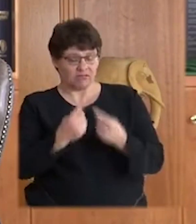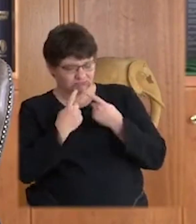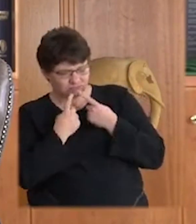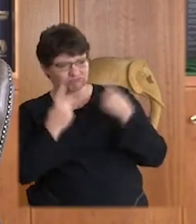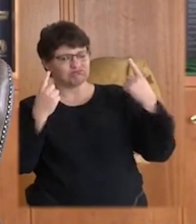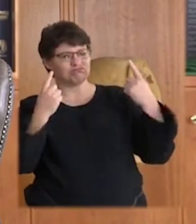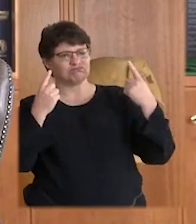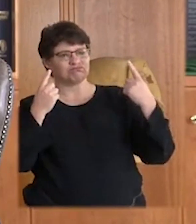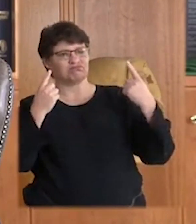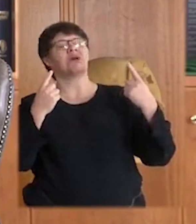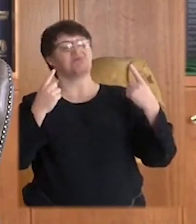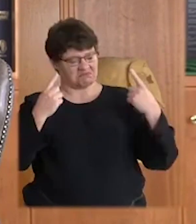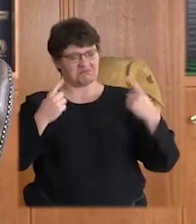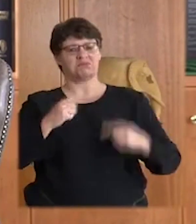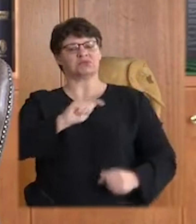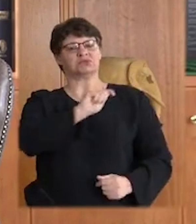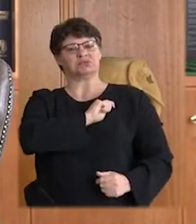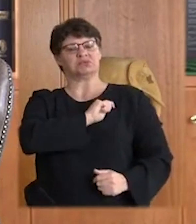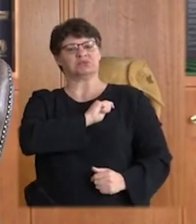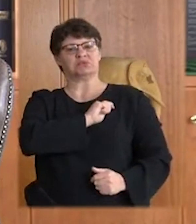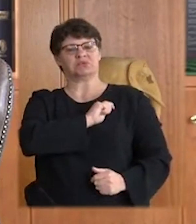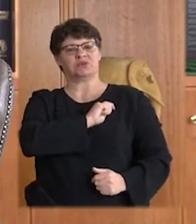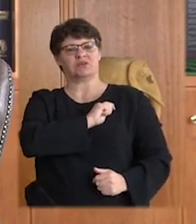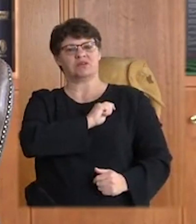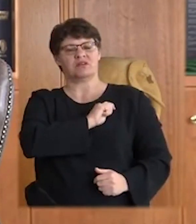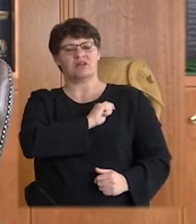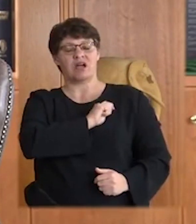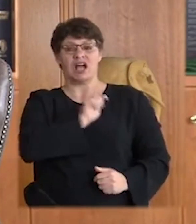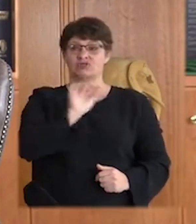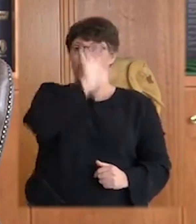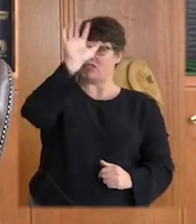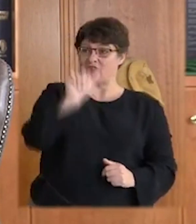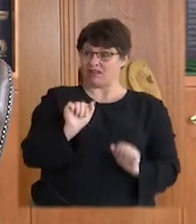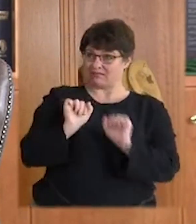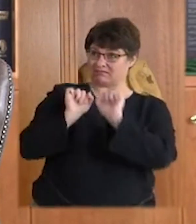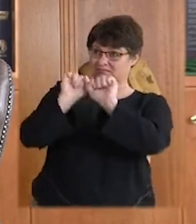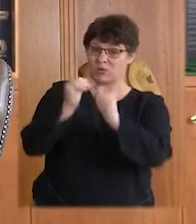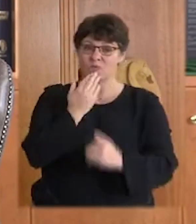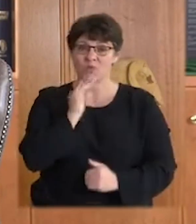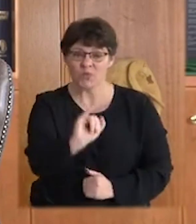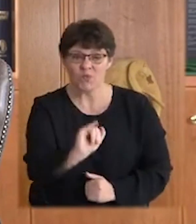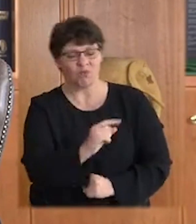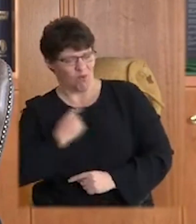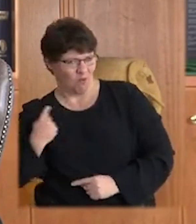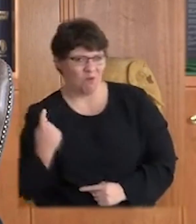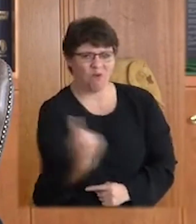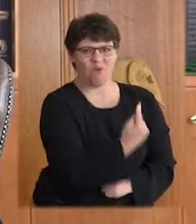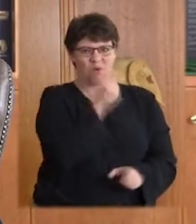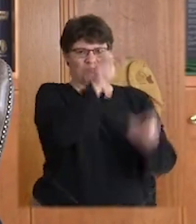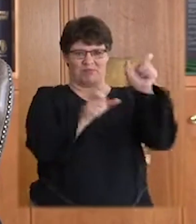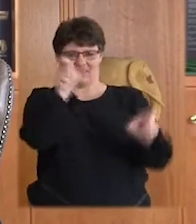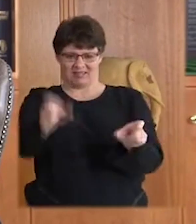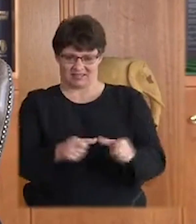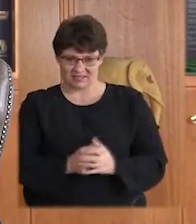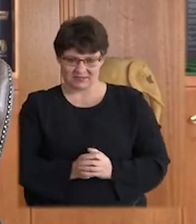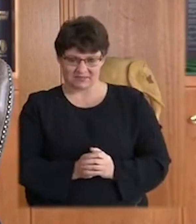to the world that South Africa belongs to all who live in it. The price of